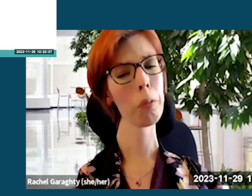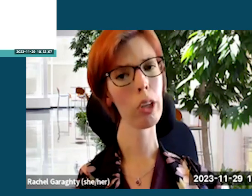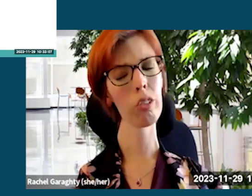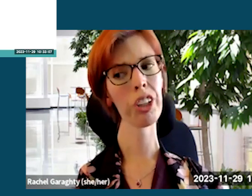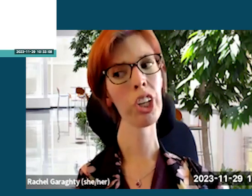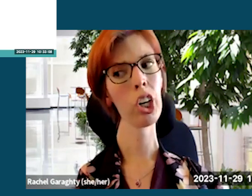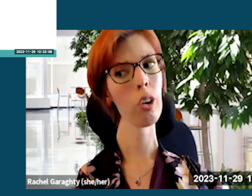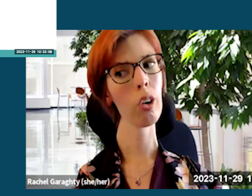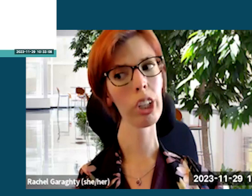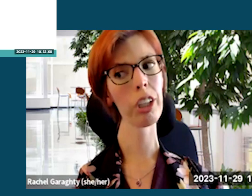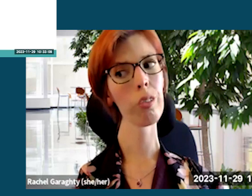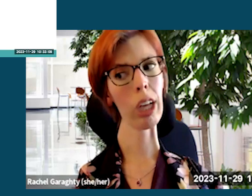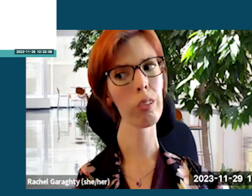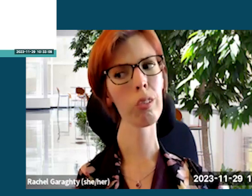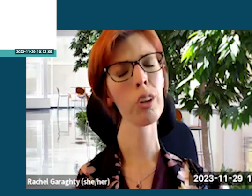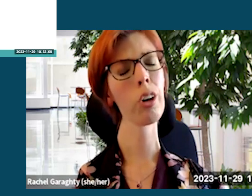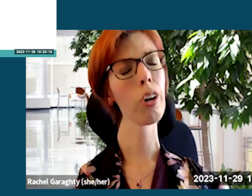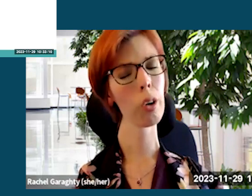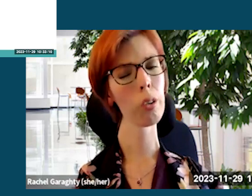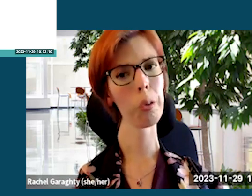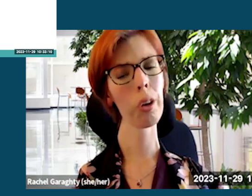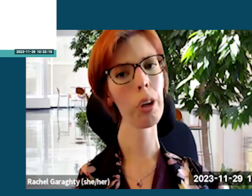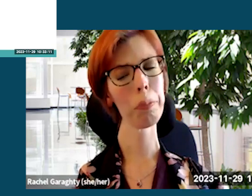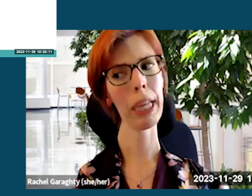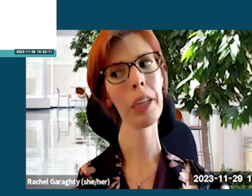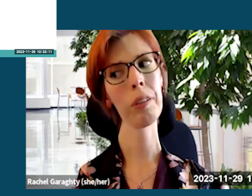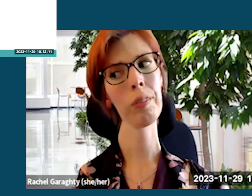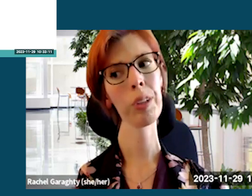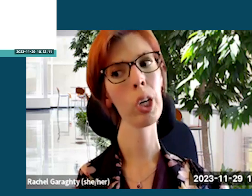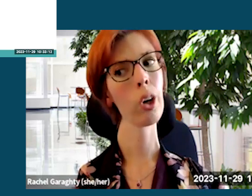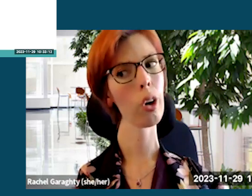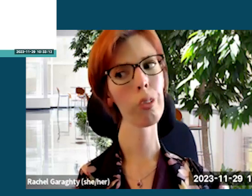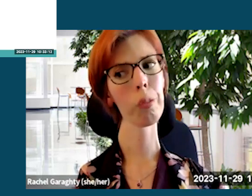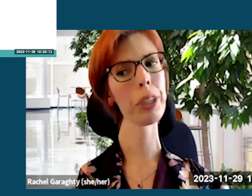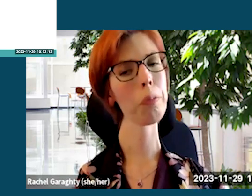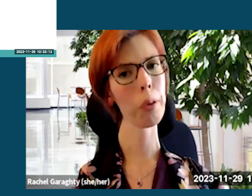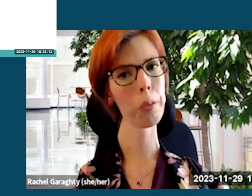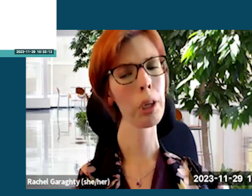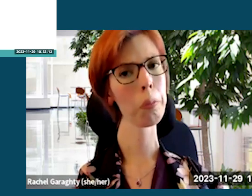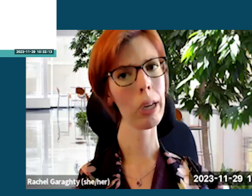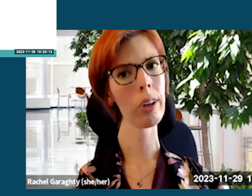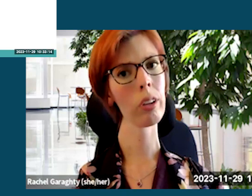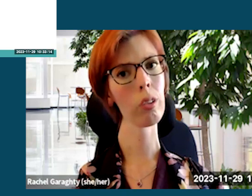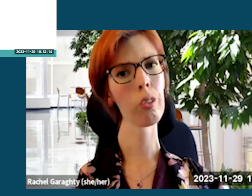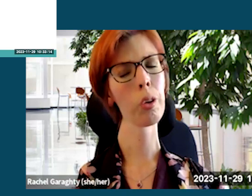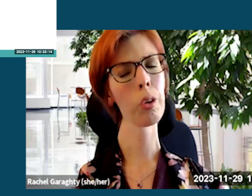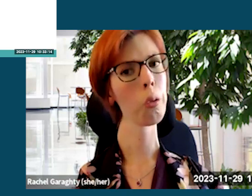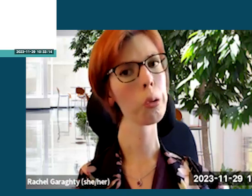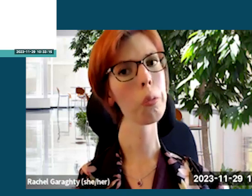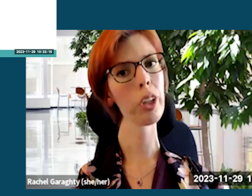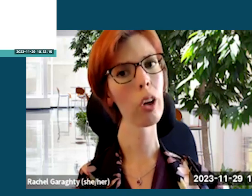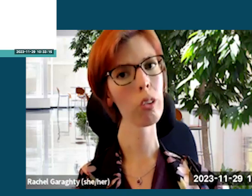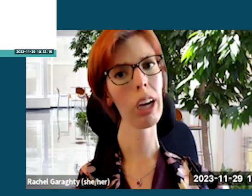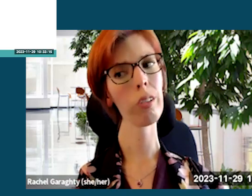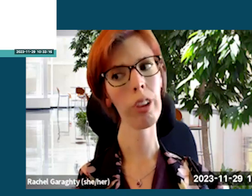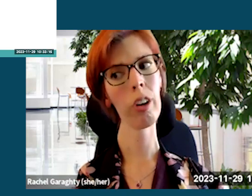pediatric patient to get assessed for a cochlear implant, assuming that both parents would